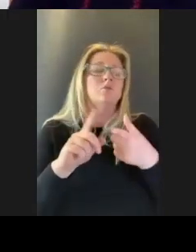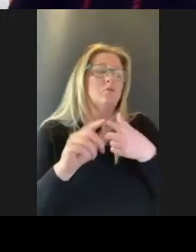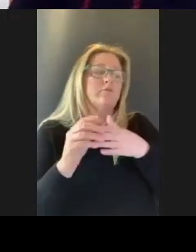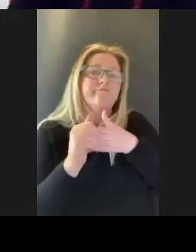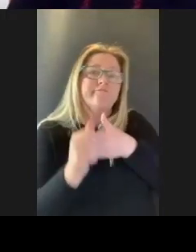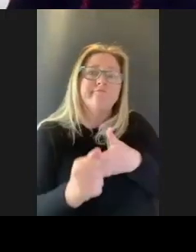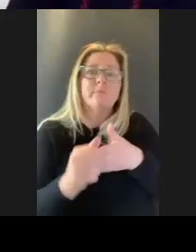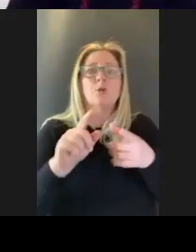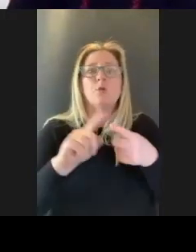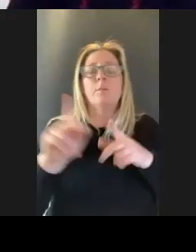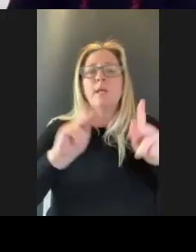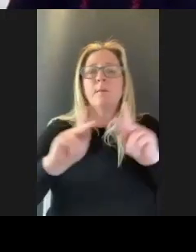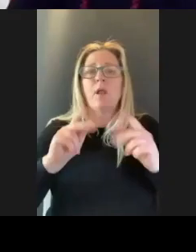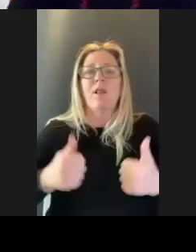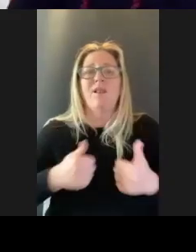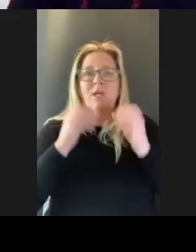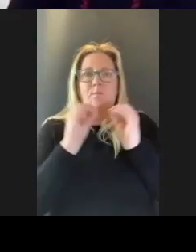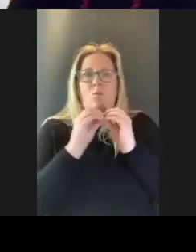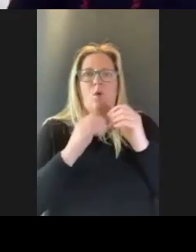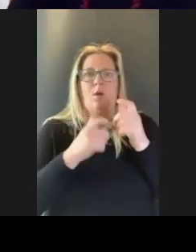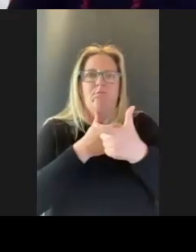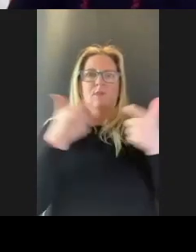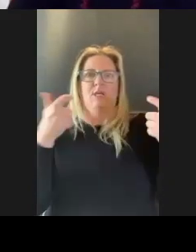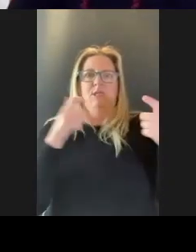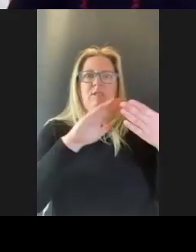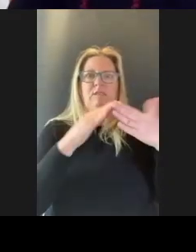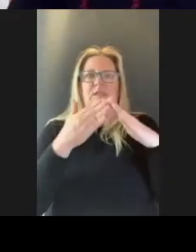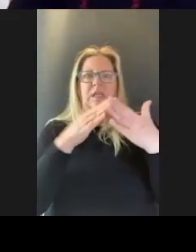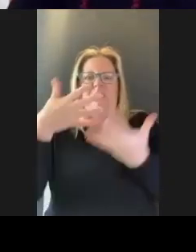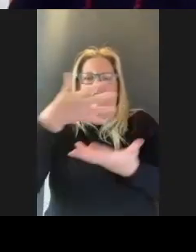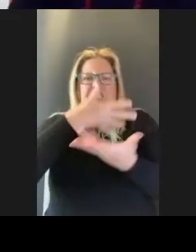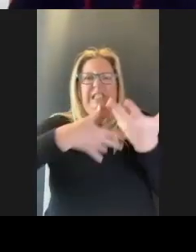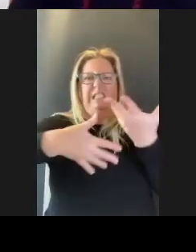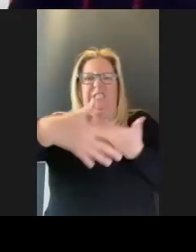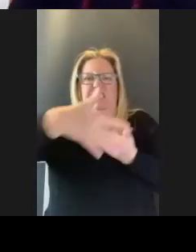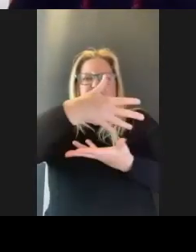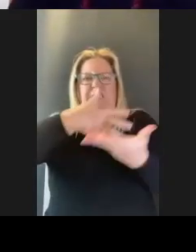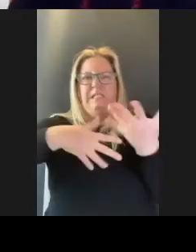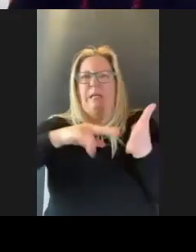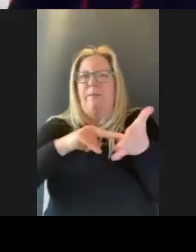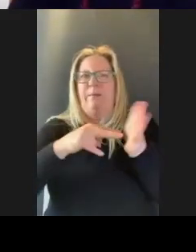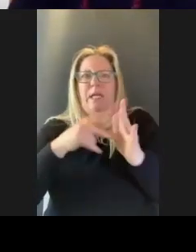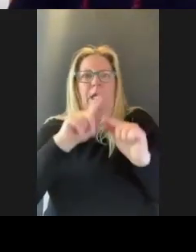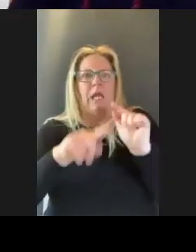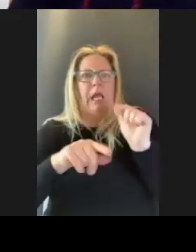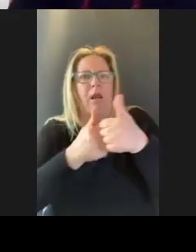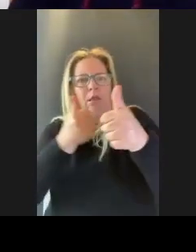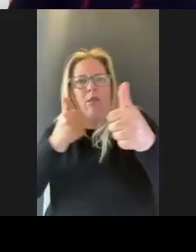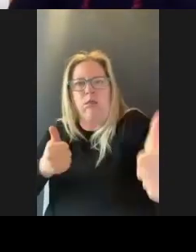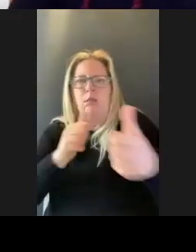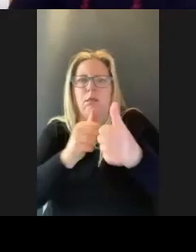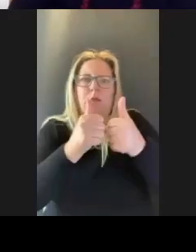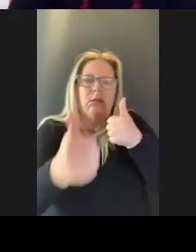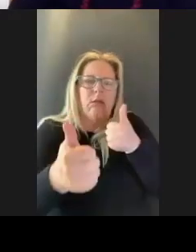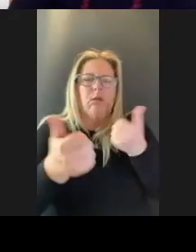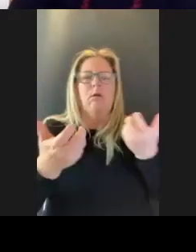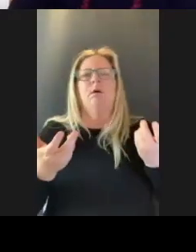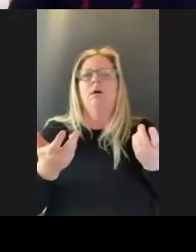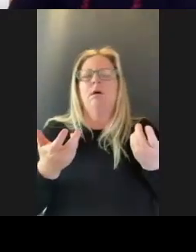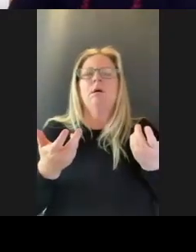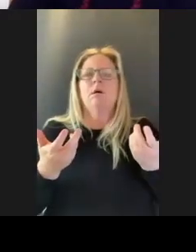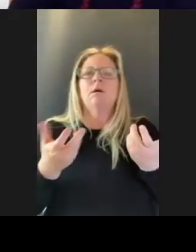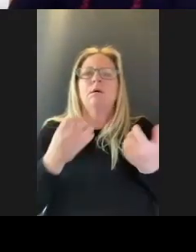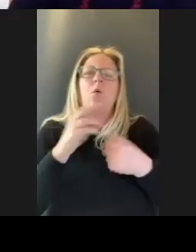densely populated areas, making it difficult to practice physical distancing or other prevention measures that are